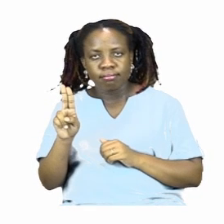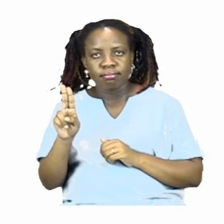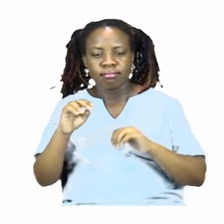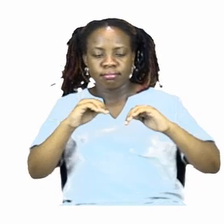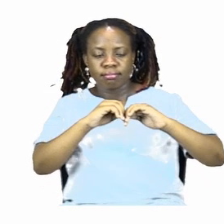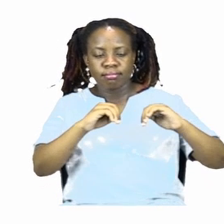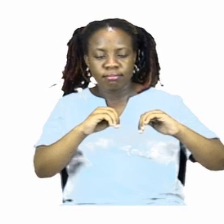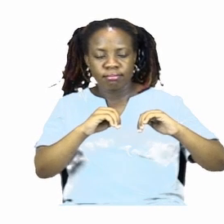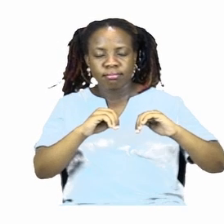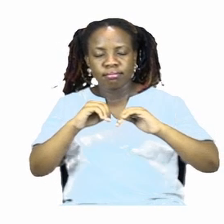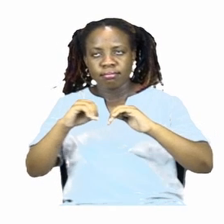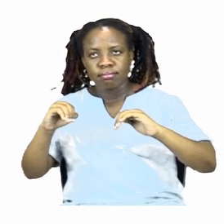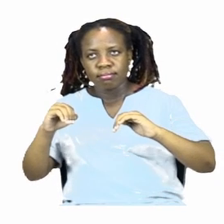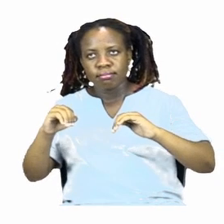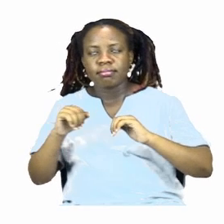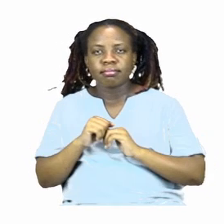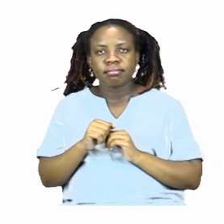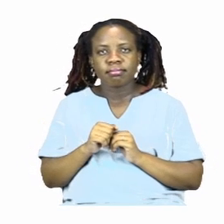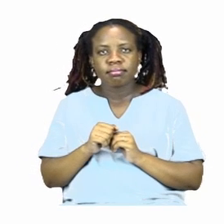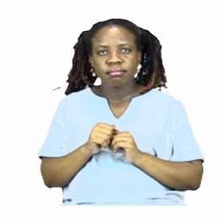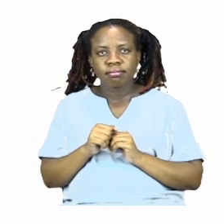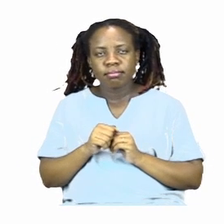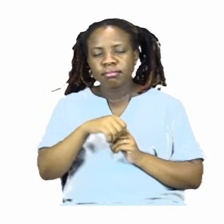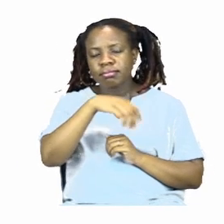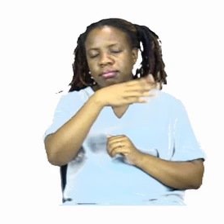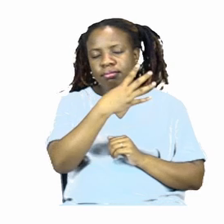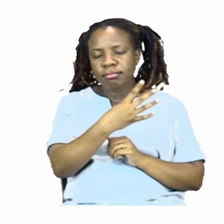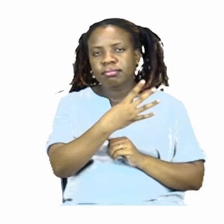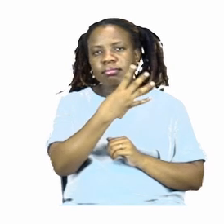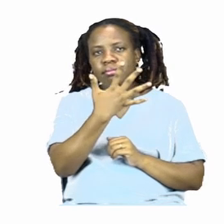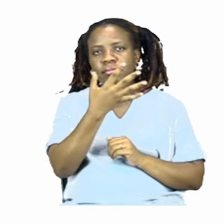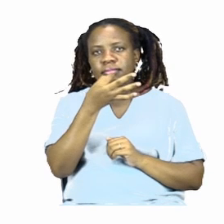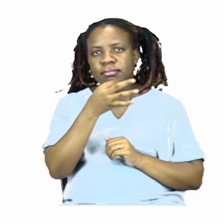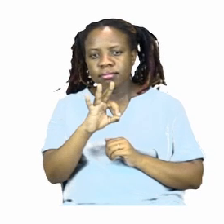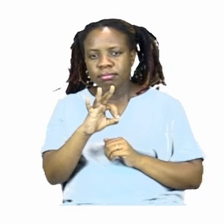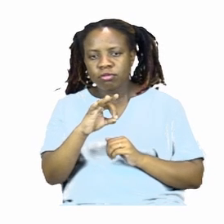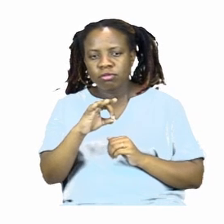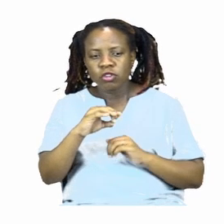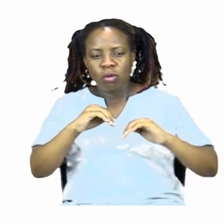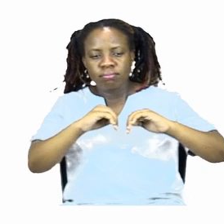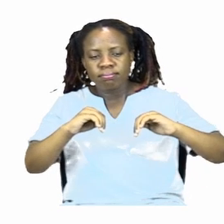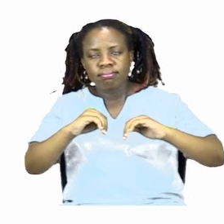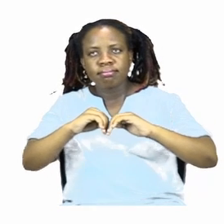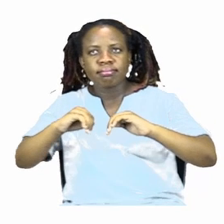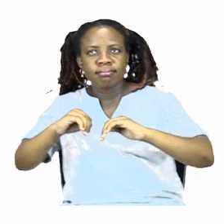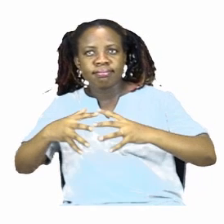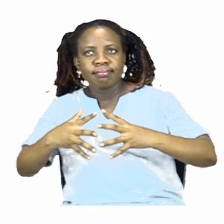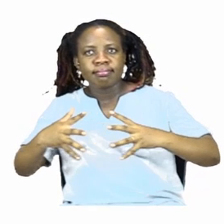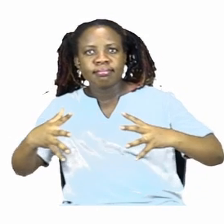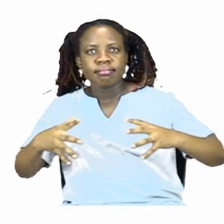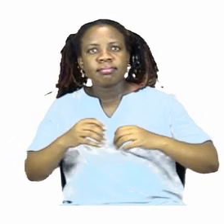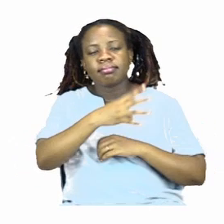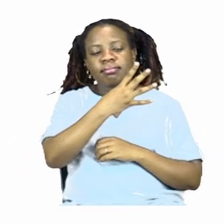number. Now here you will see the number 459 in its expanded form is